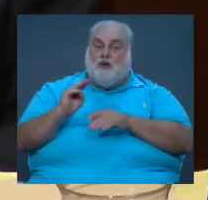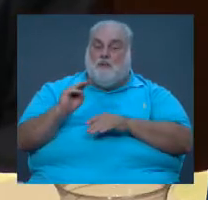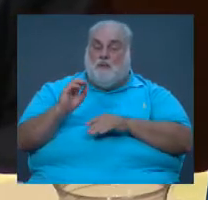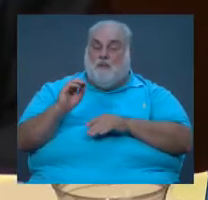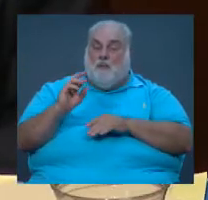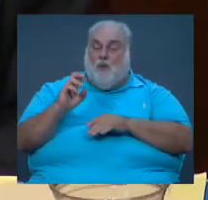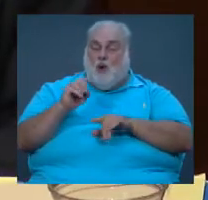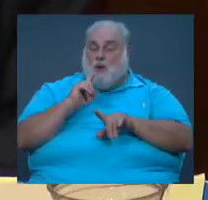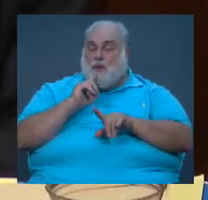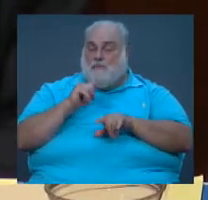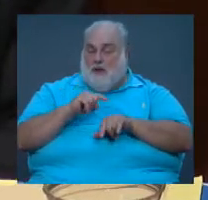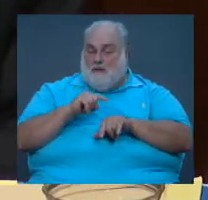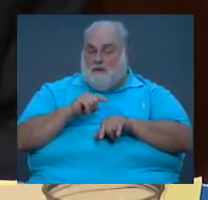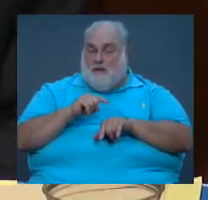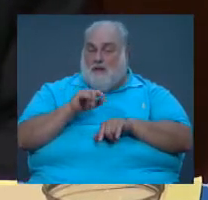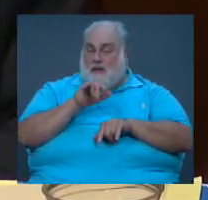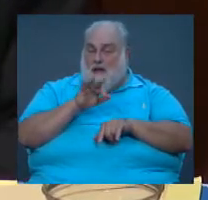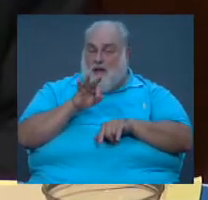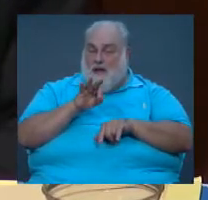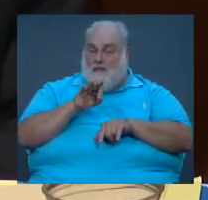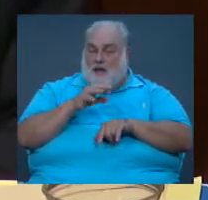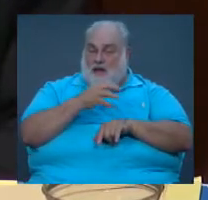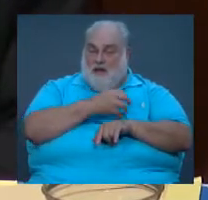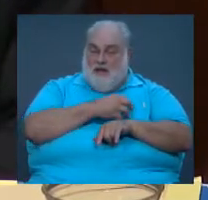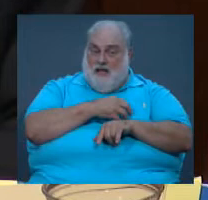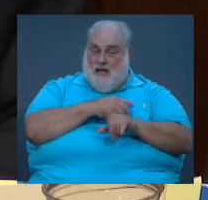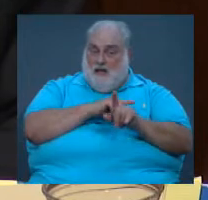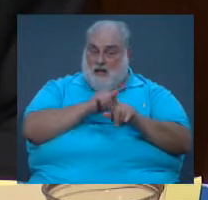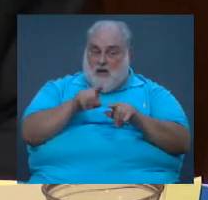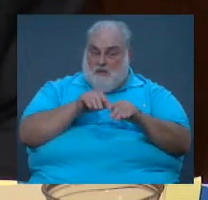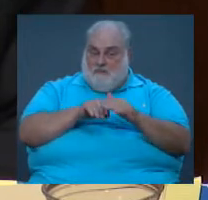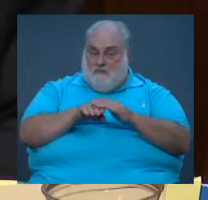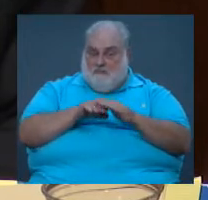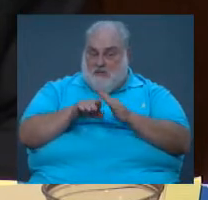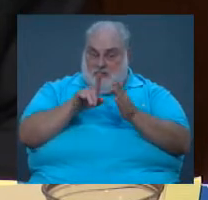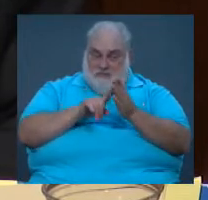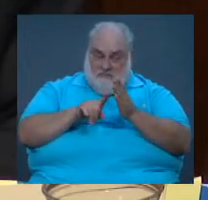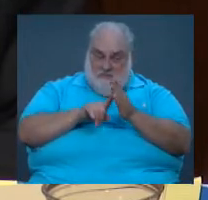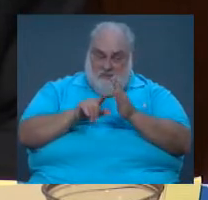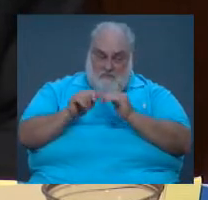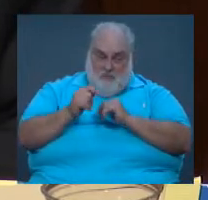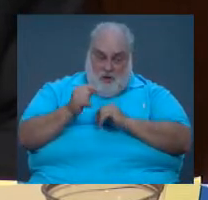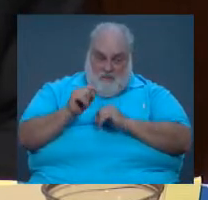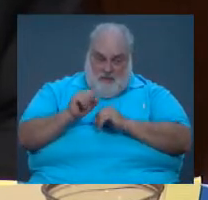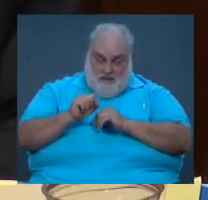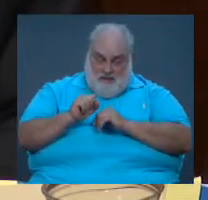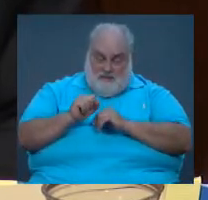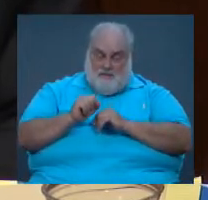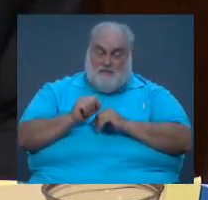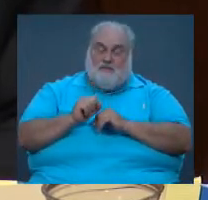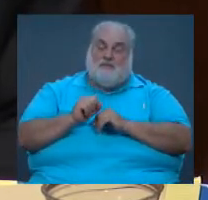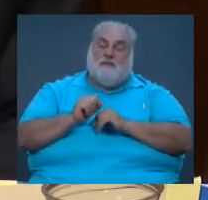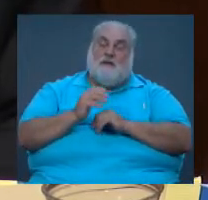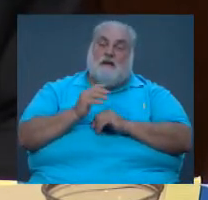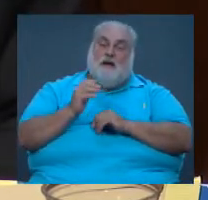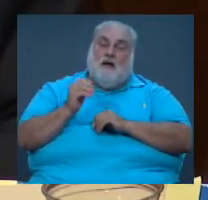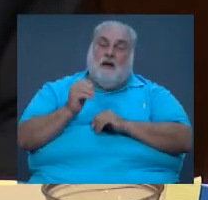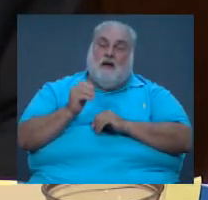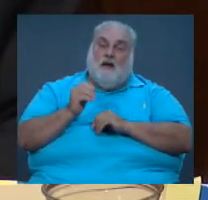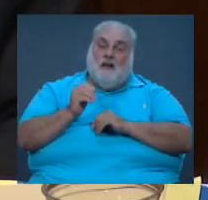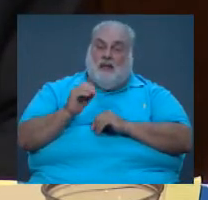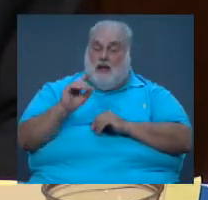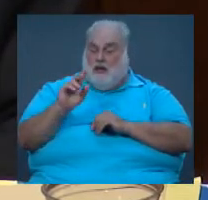if our code staff is inspecting an apartment complex and we're at